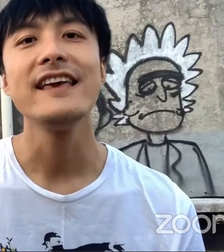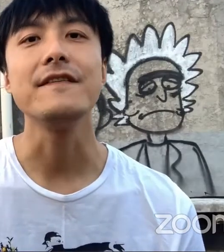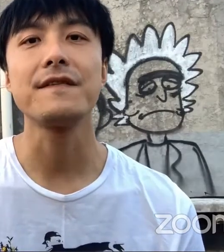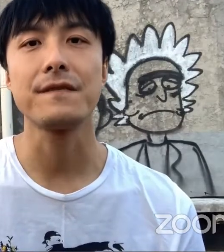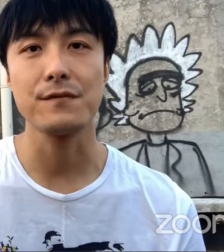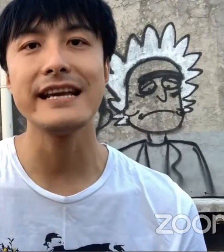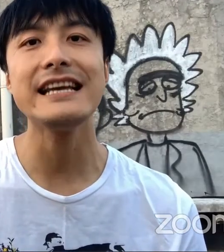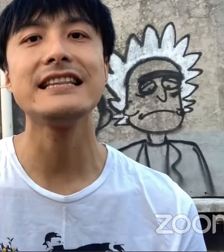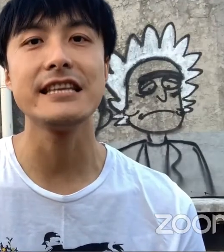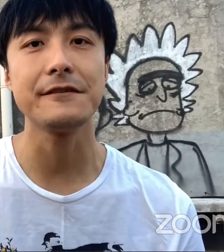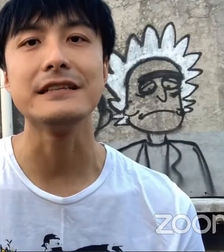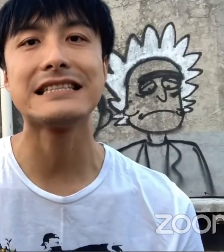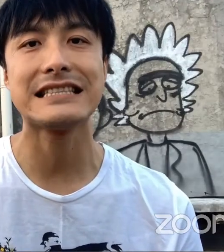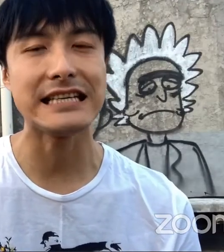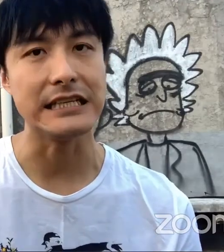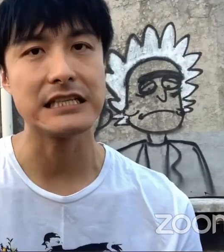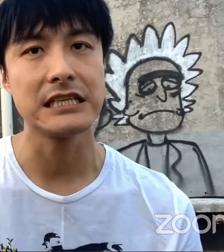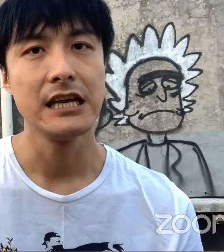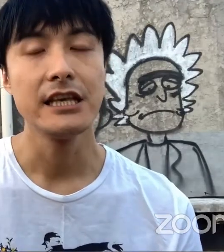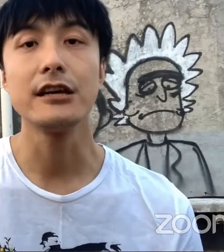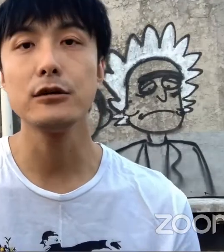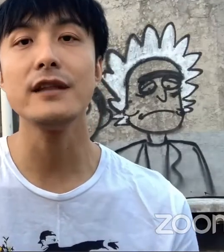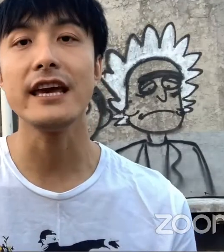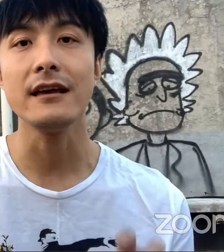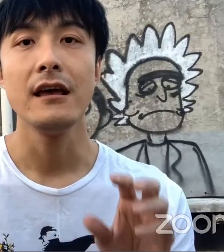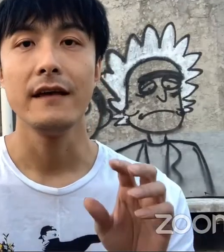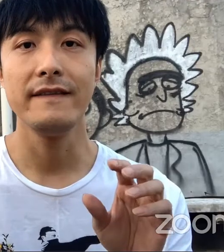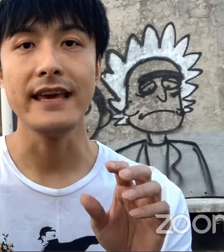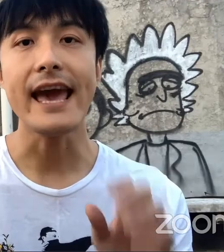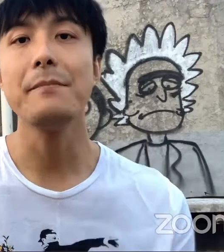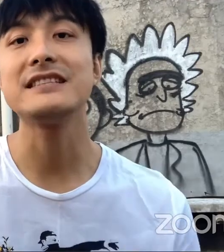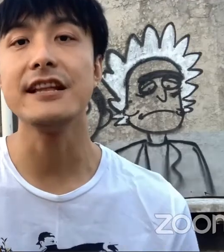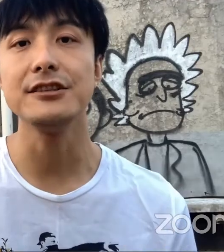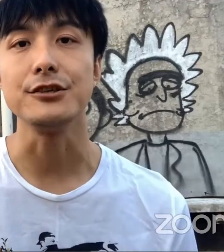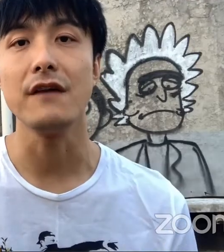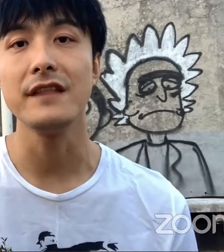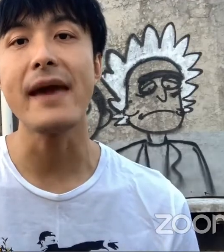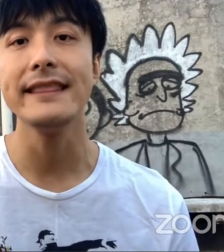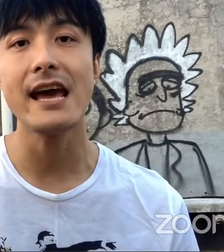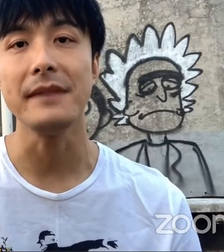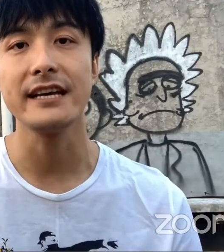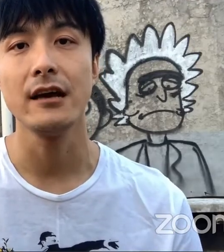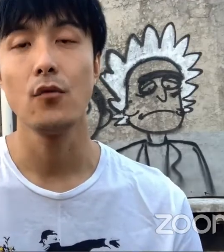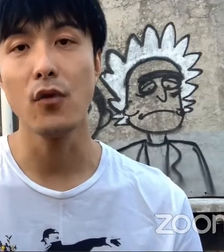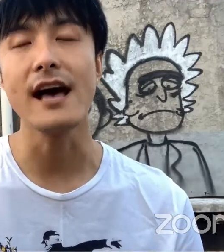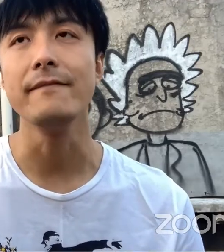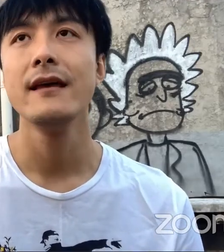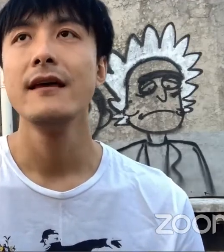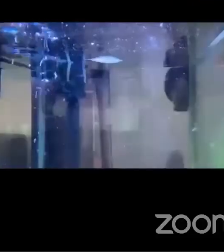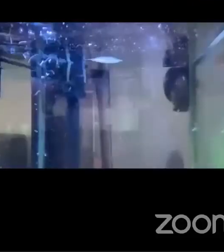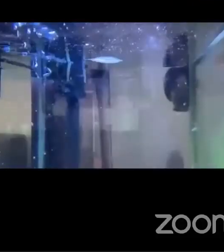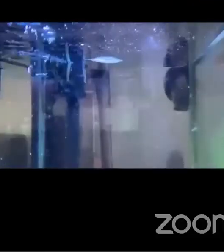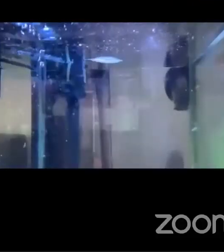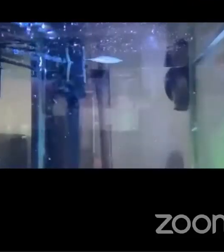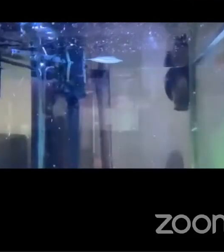in three different cities, including the epicenter of the pandemic, Wuhan.